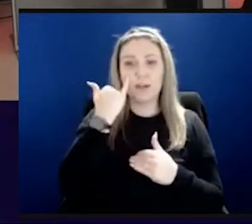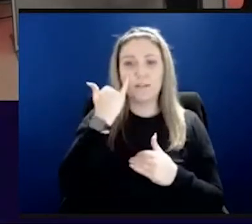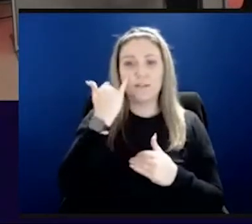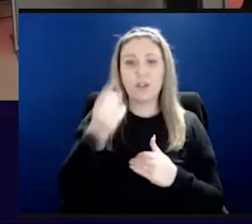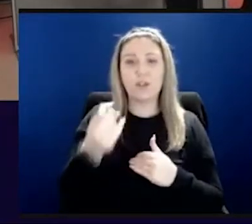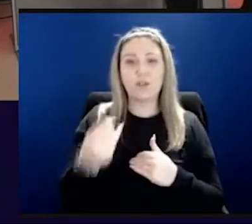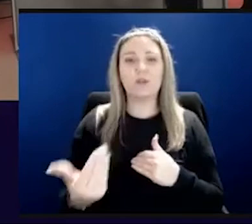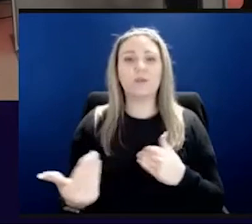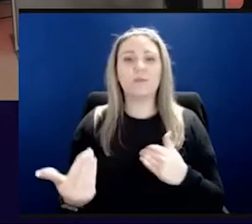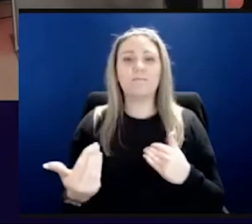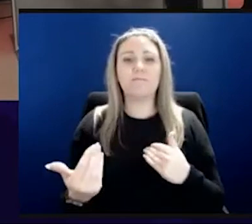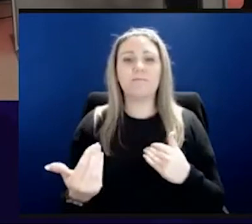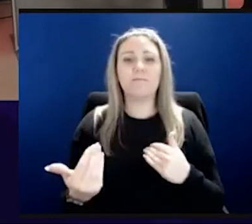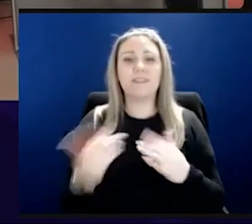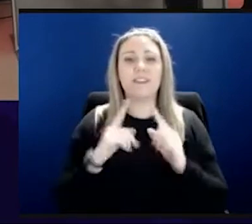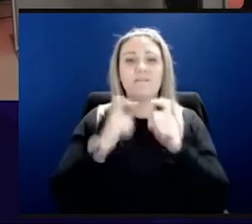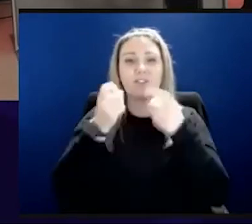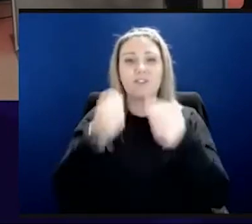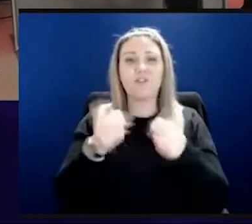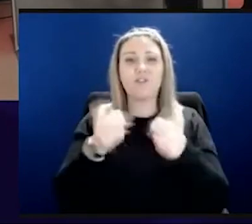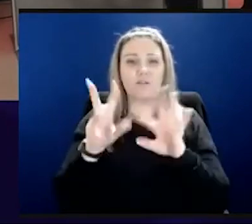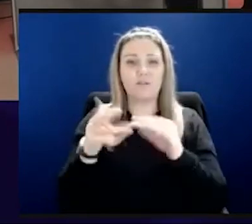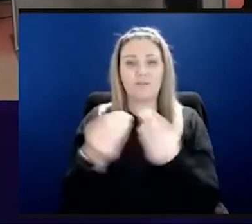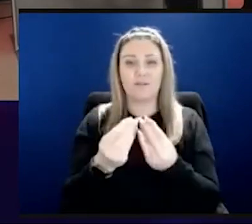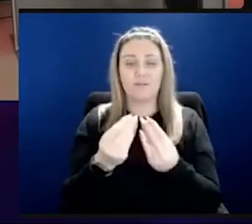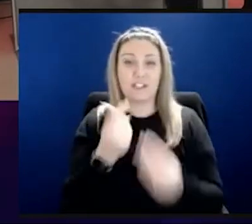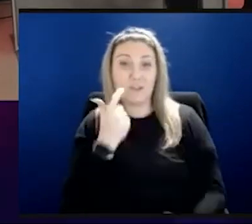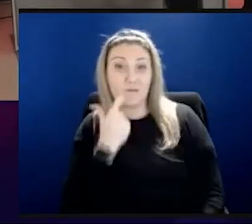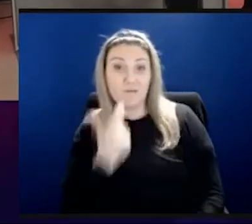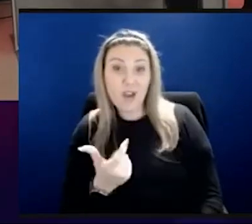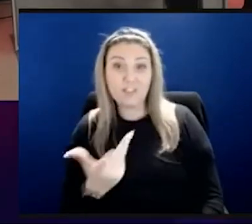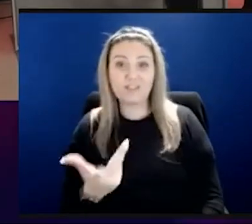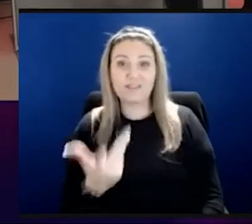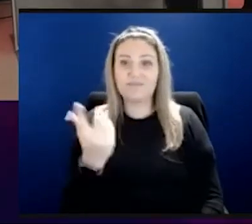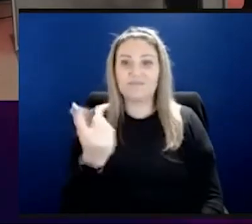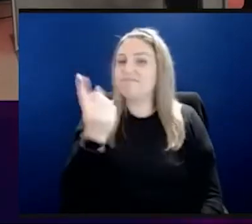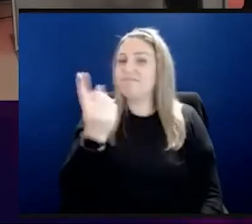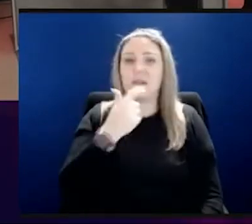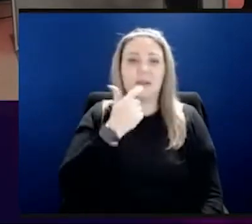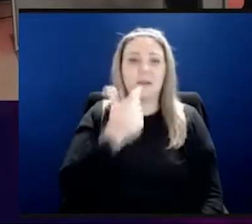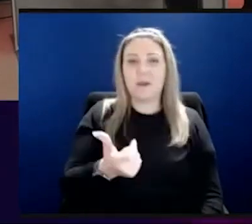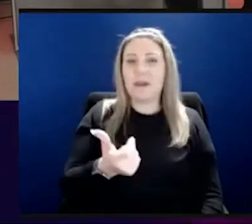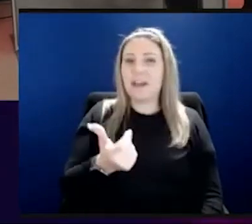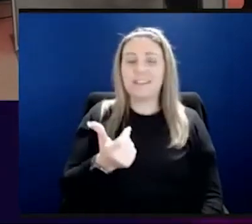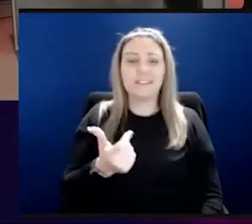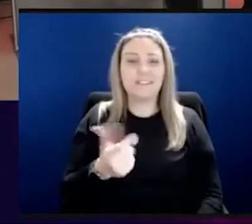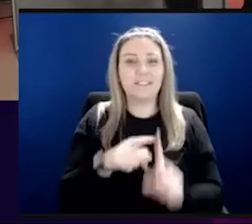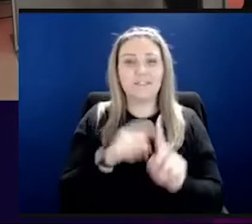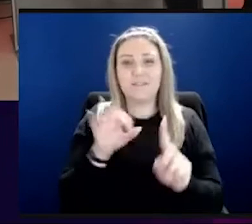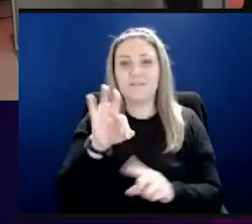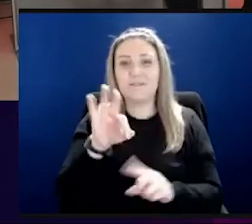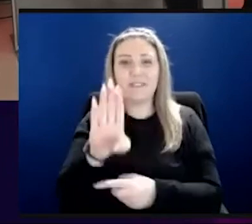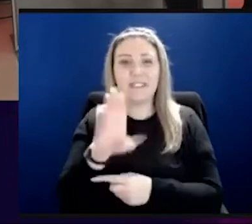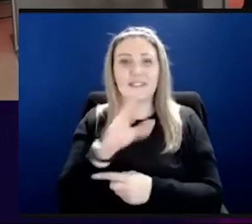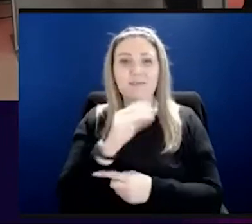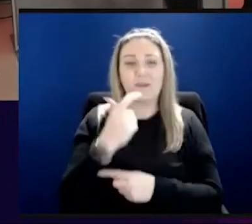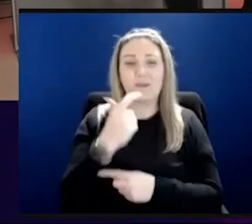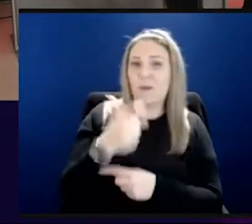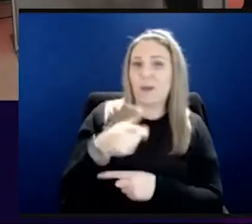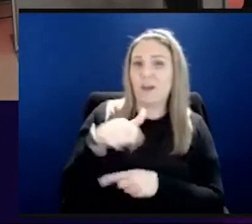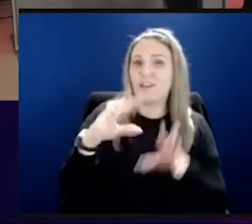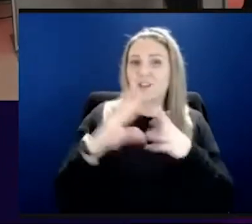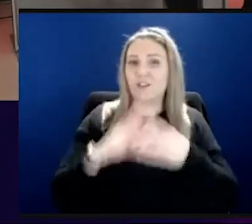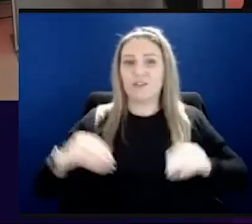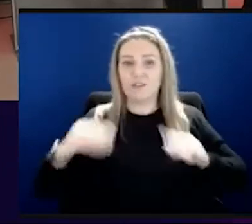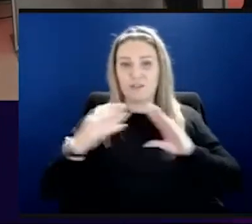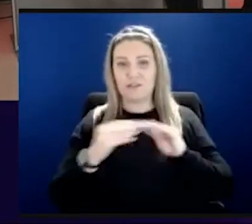the donor's family is watching. Somehow they're watching this page from the University of Kansas Health System and they're watching this story. What would you